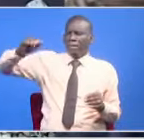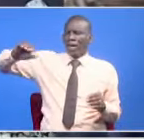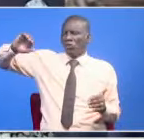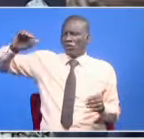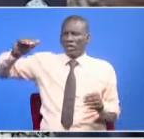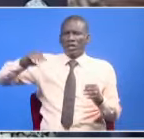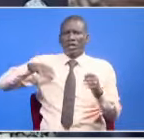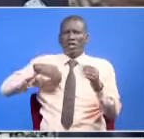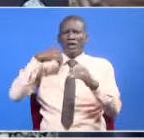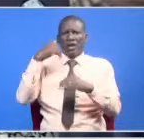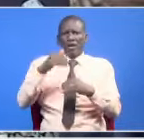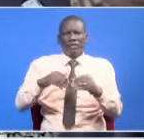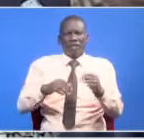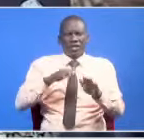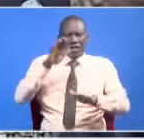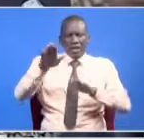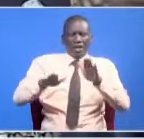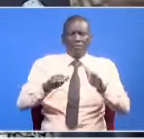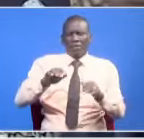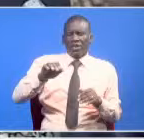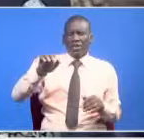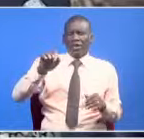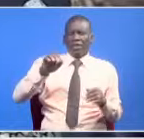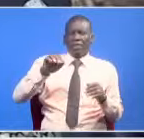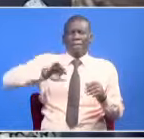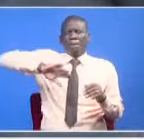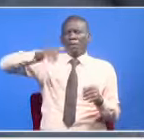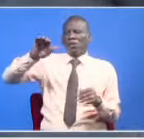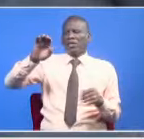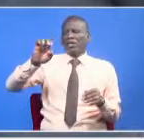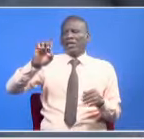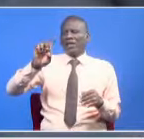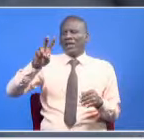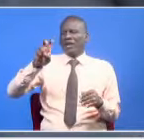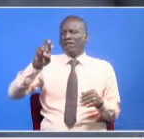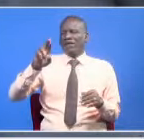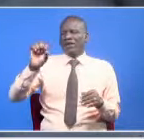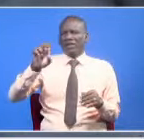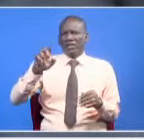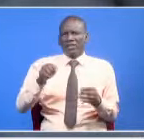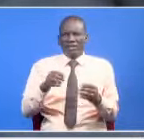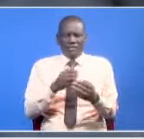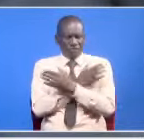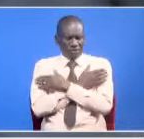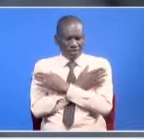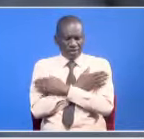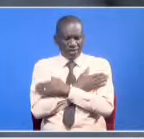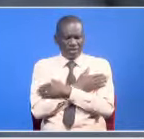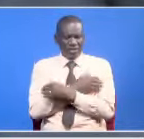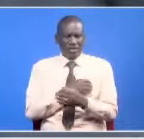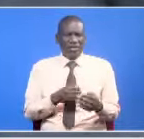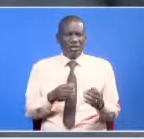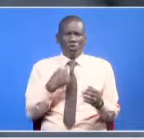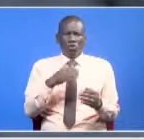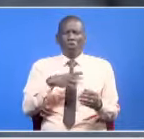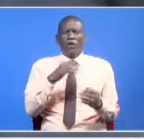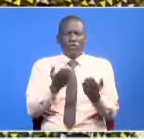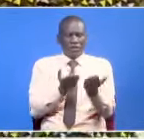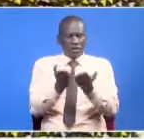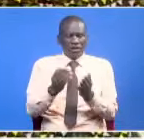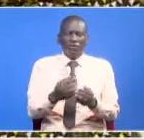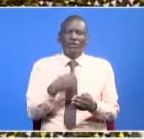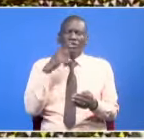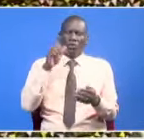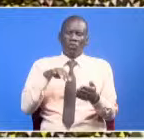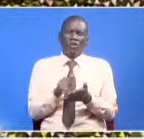the tallest in Asia. Family, friends, and colleagues who attended the service eulogized him as a kind and a hardworking